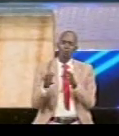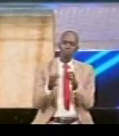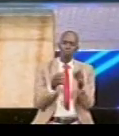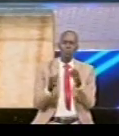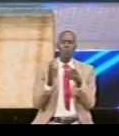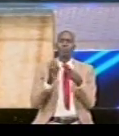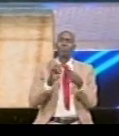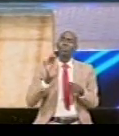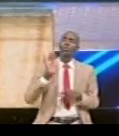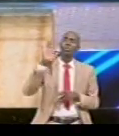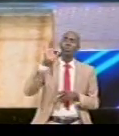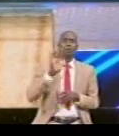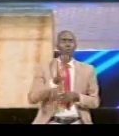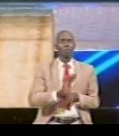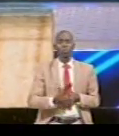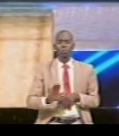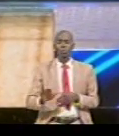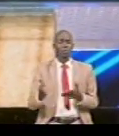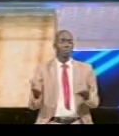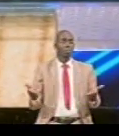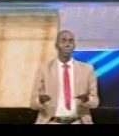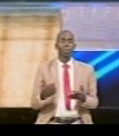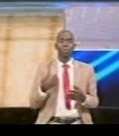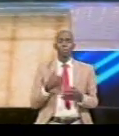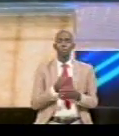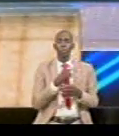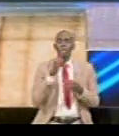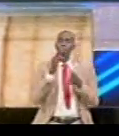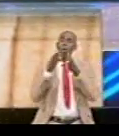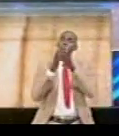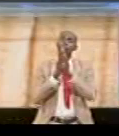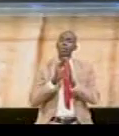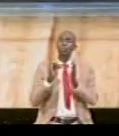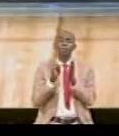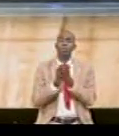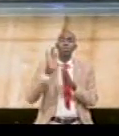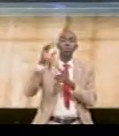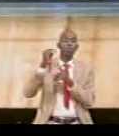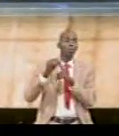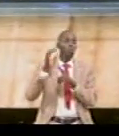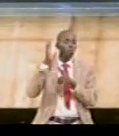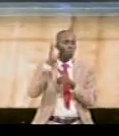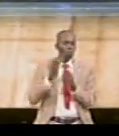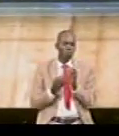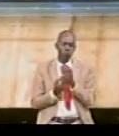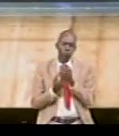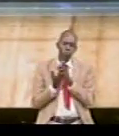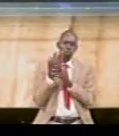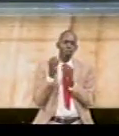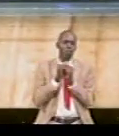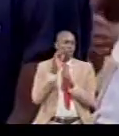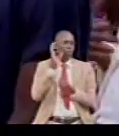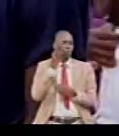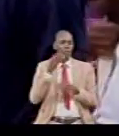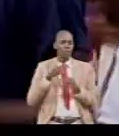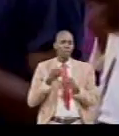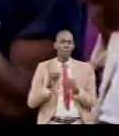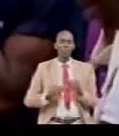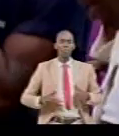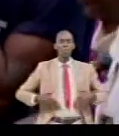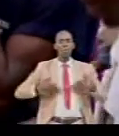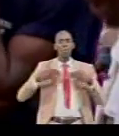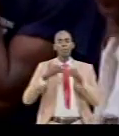children. We're asking, Lord, that your word will bear fruit in every life in Jesus' name.